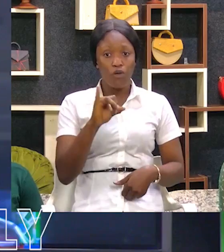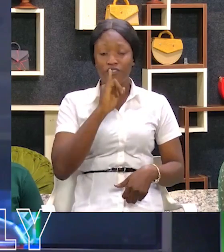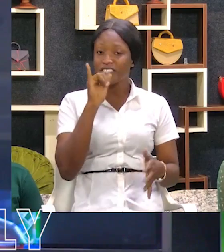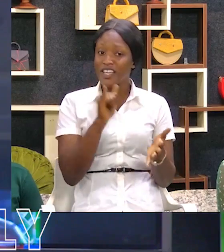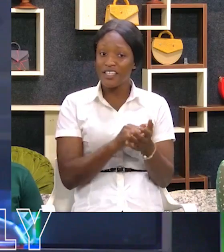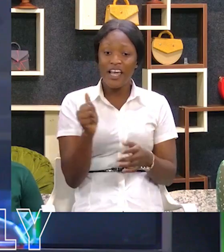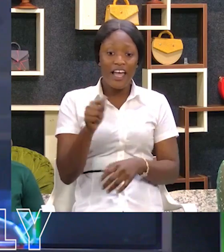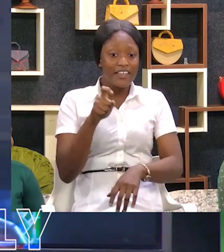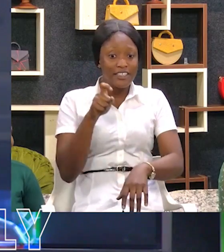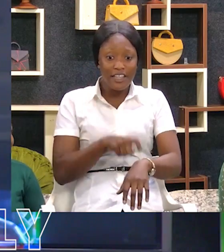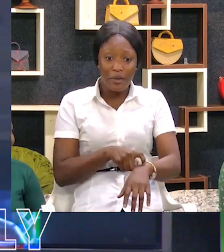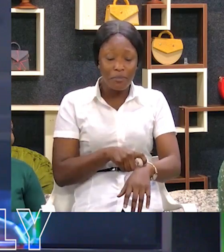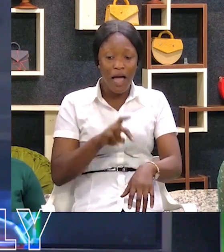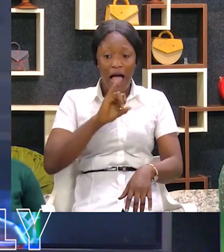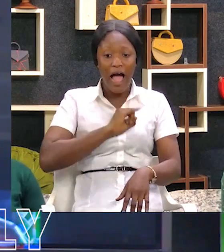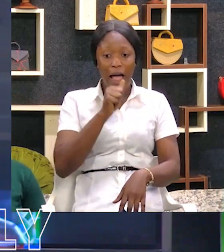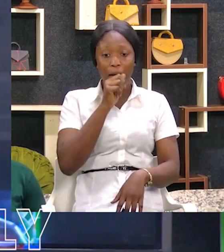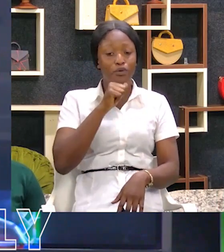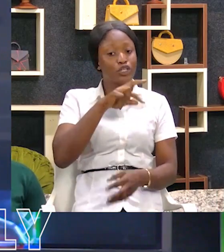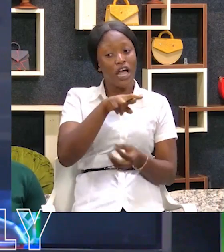Anytime where I know they know they give money.